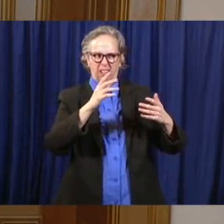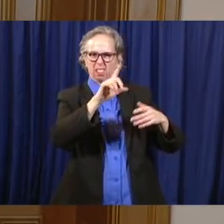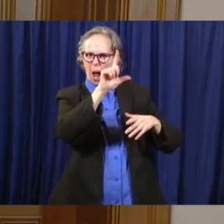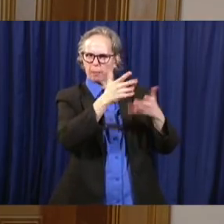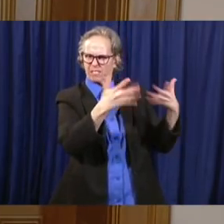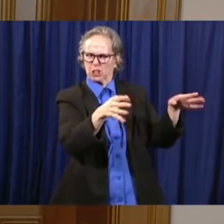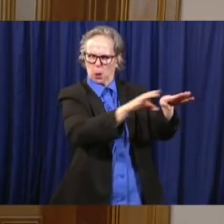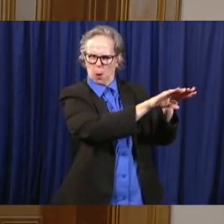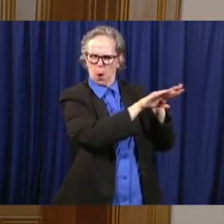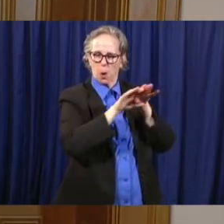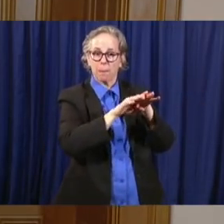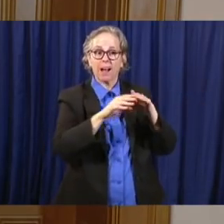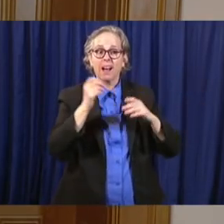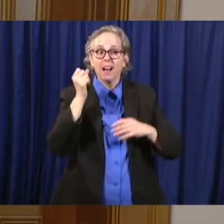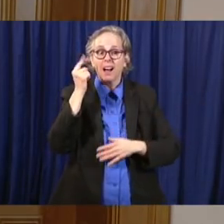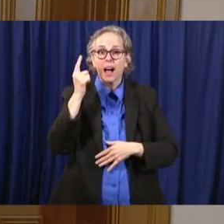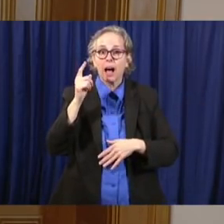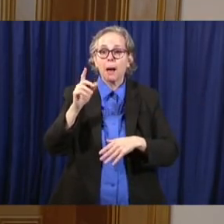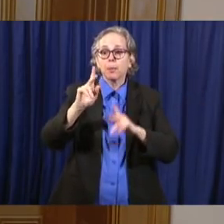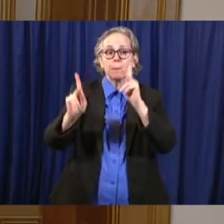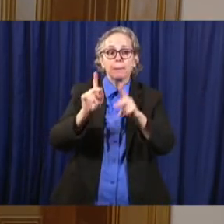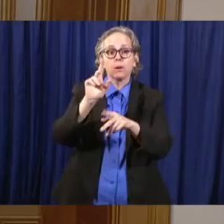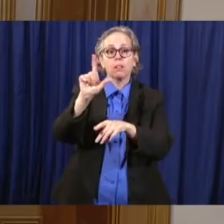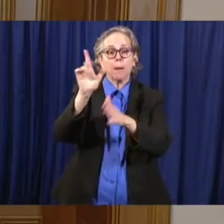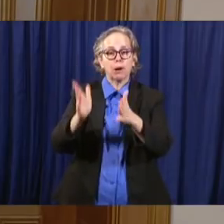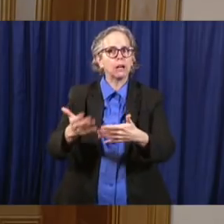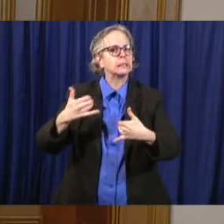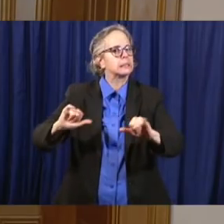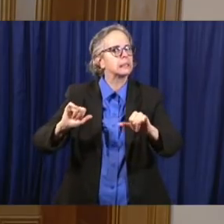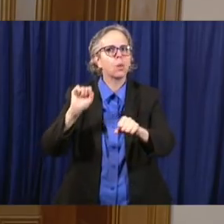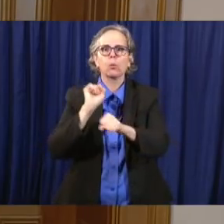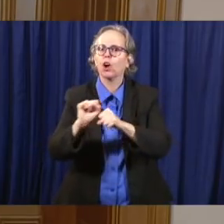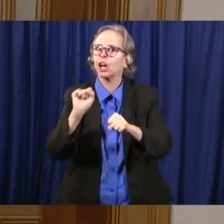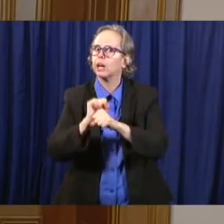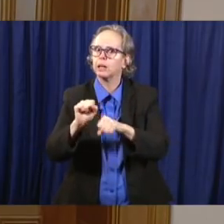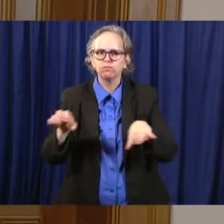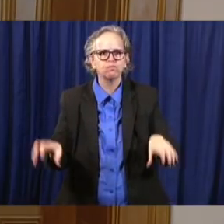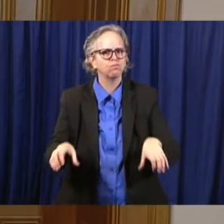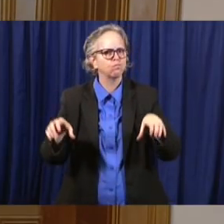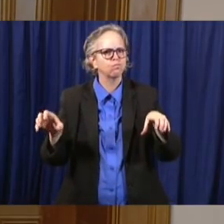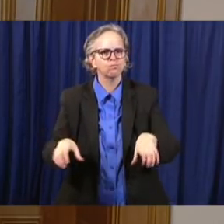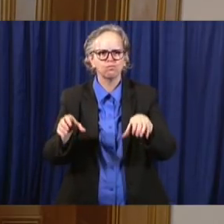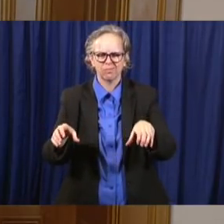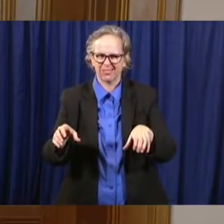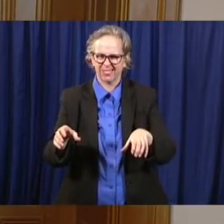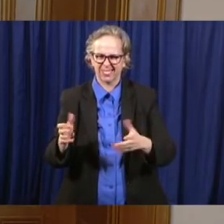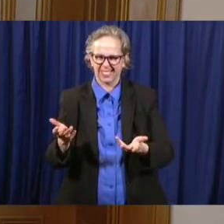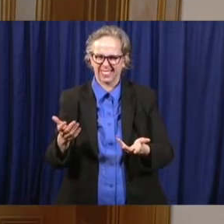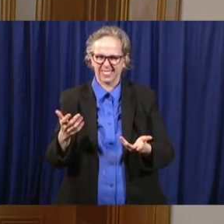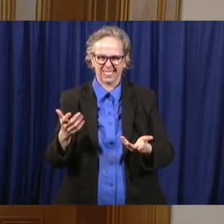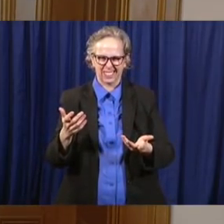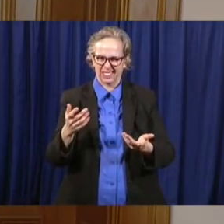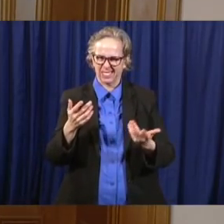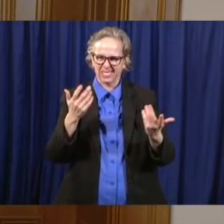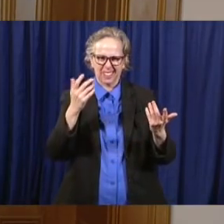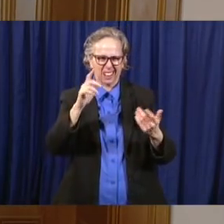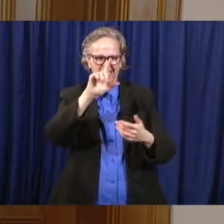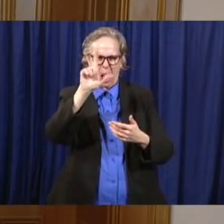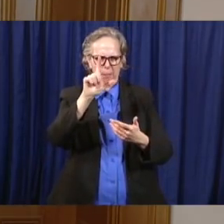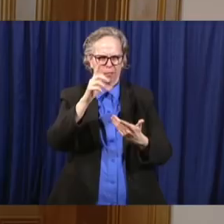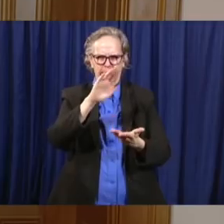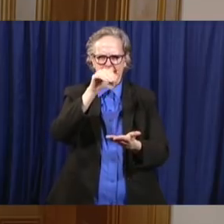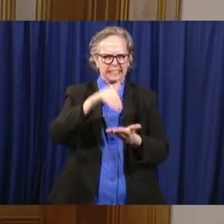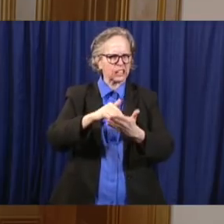librarians continue to work. And I guess libraries have always been kind of the center of communities, but it seems in the last